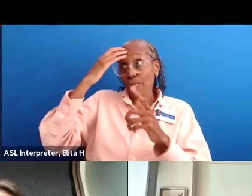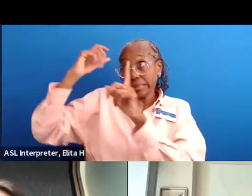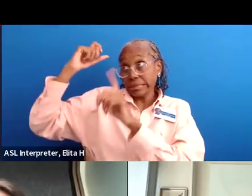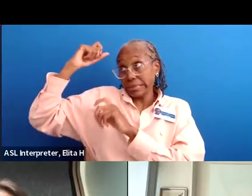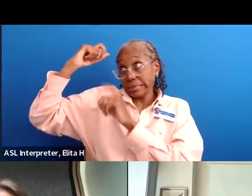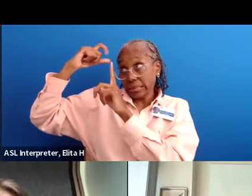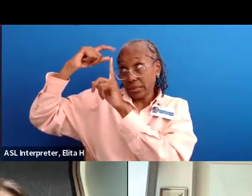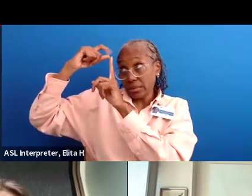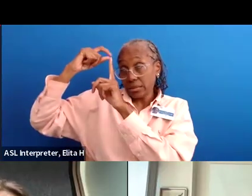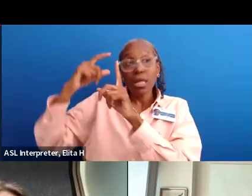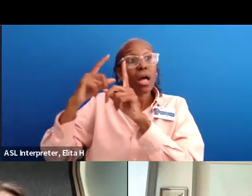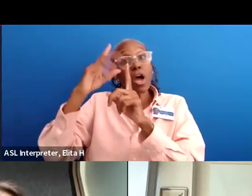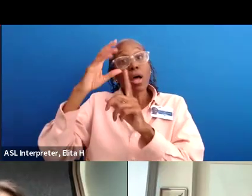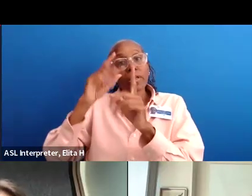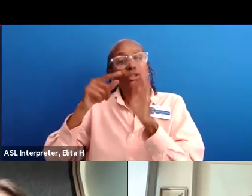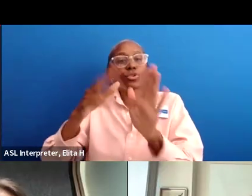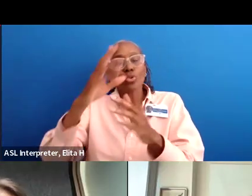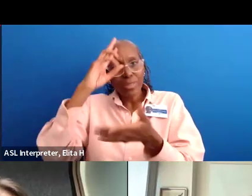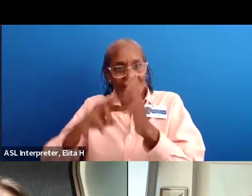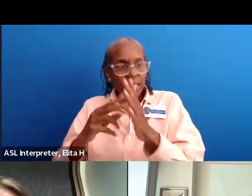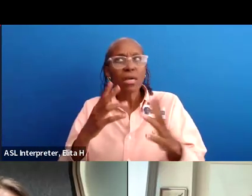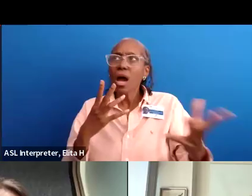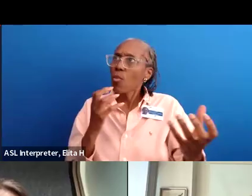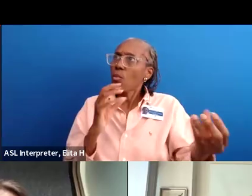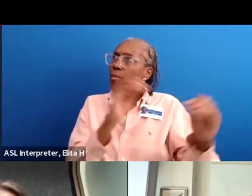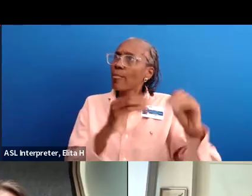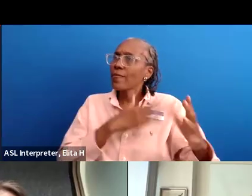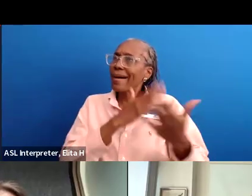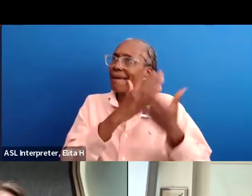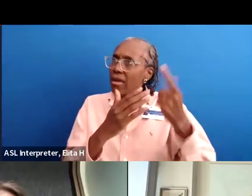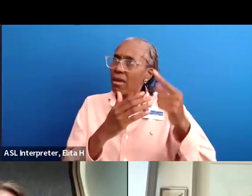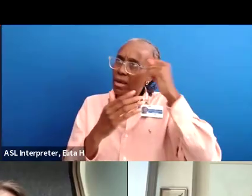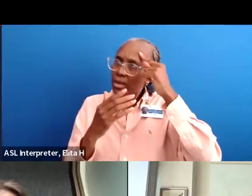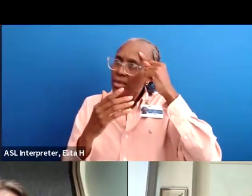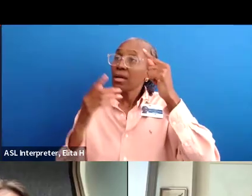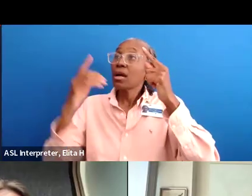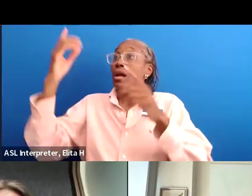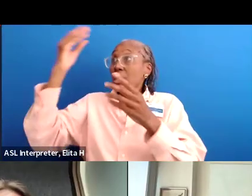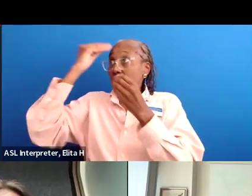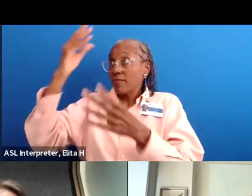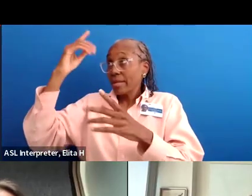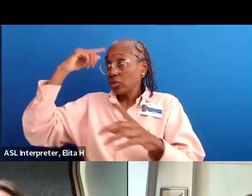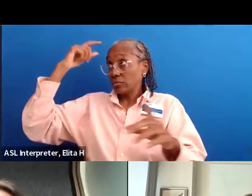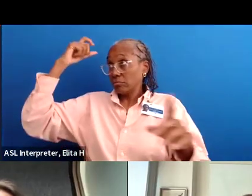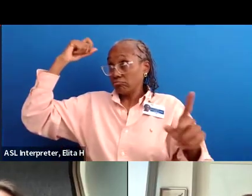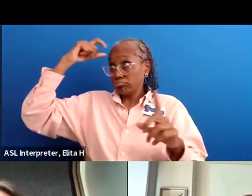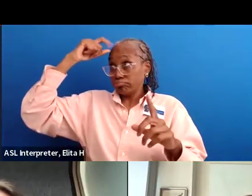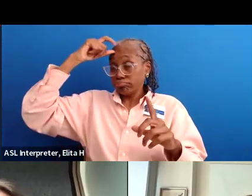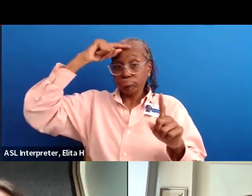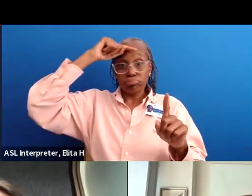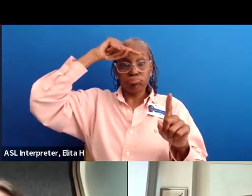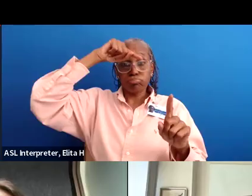that reflect your intent, like moving a hand or saying a word. And then they can send that information directly to